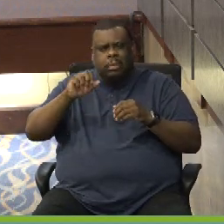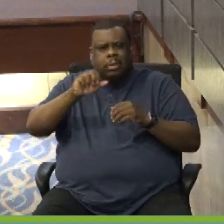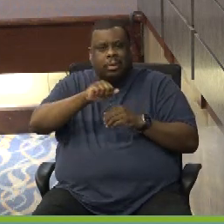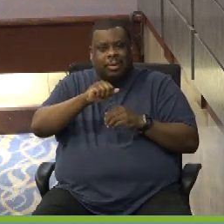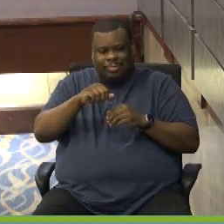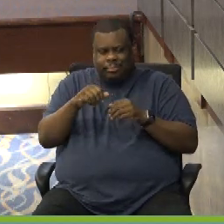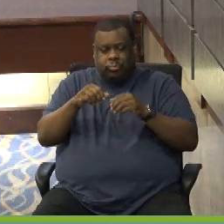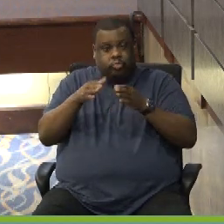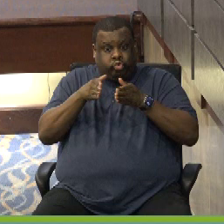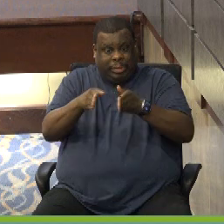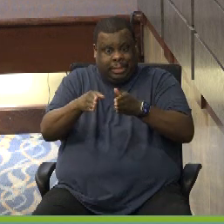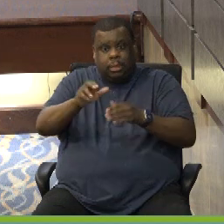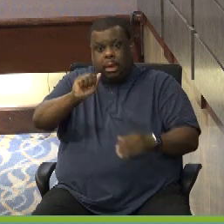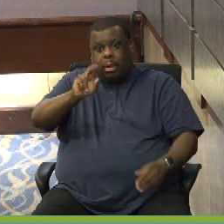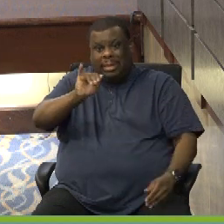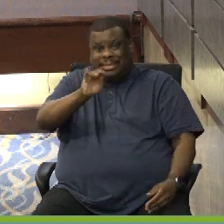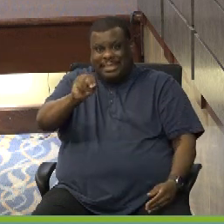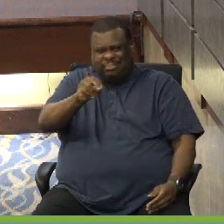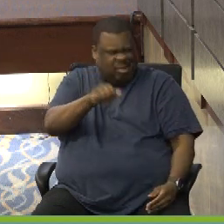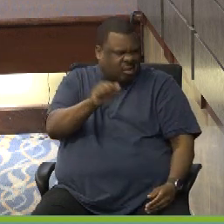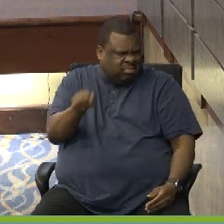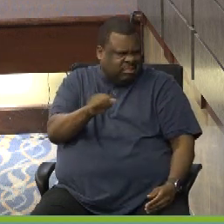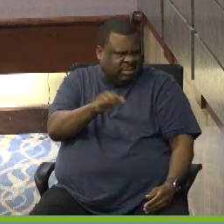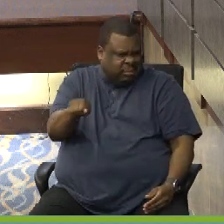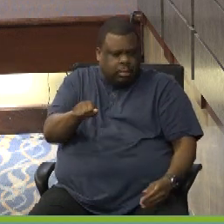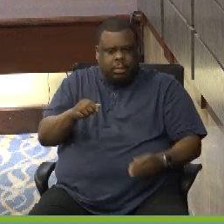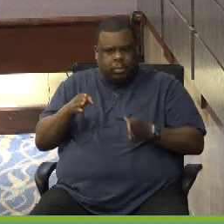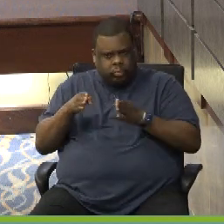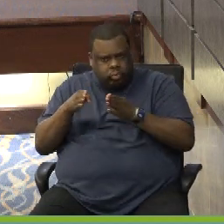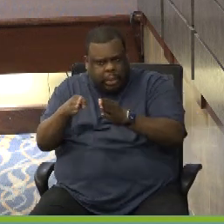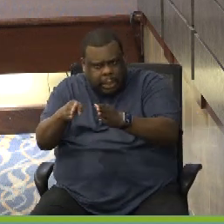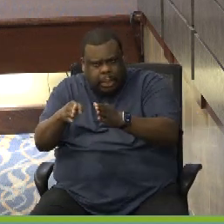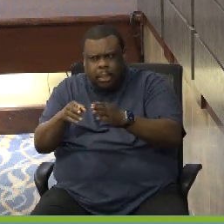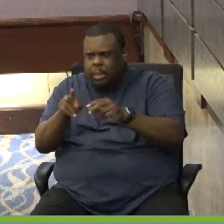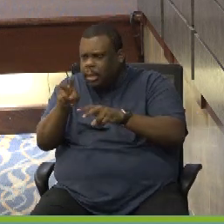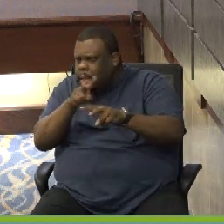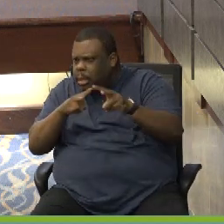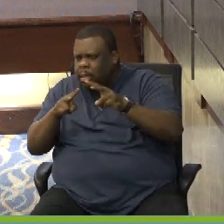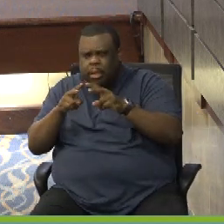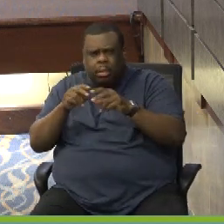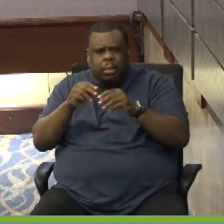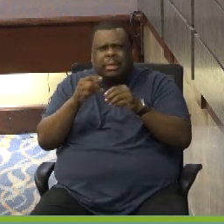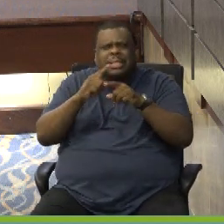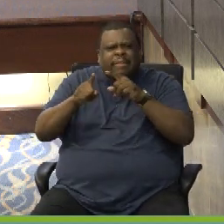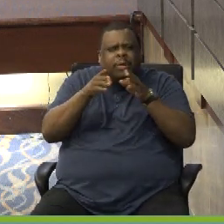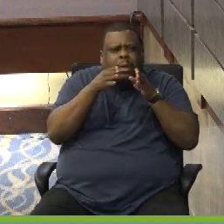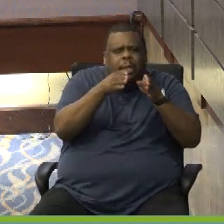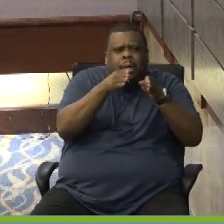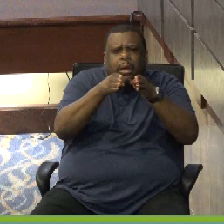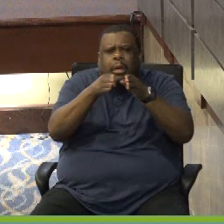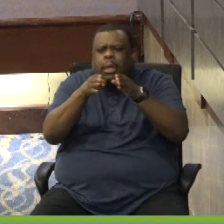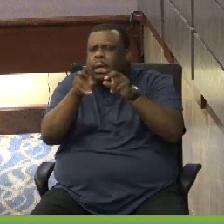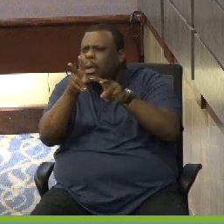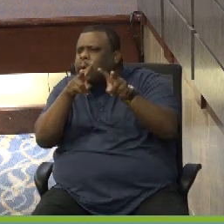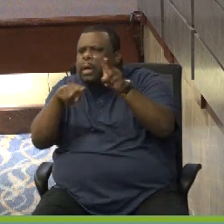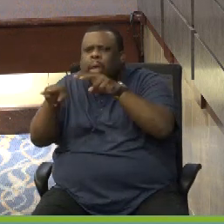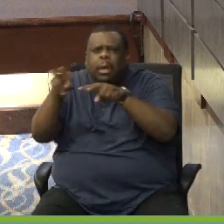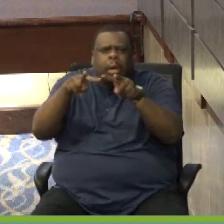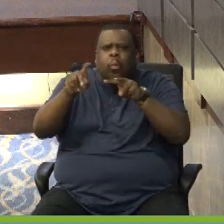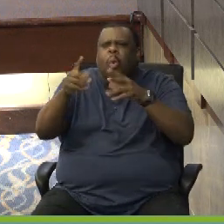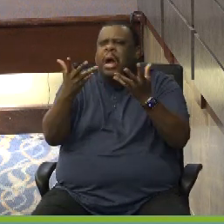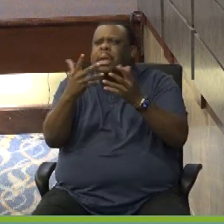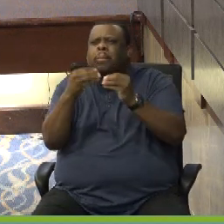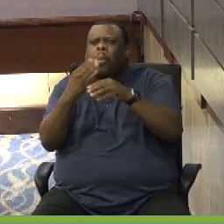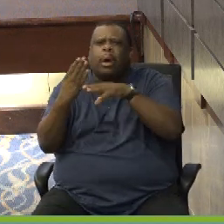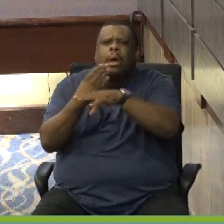staying downtown. We really tried to immerse ourselves in different neighborhoods to really kind of get a different look and feel. We